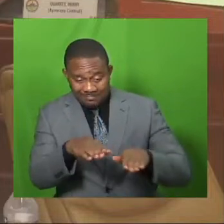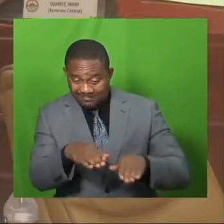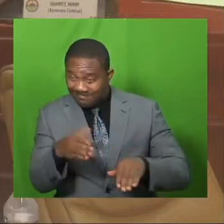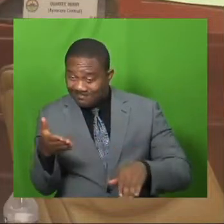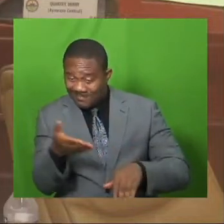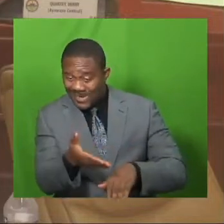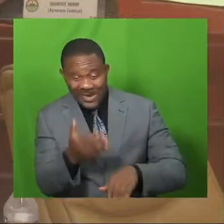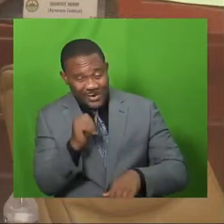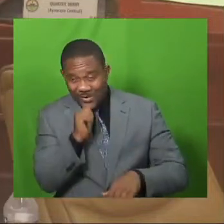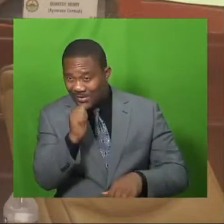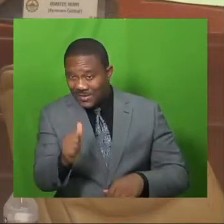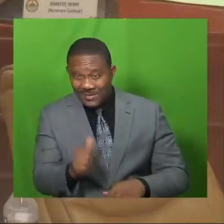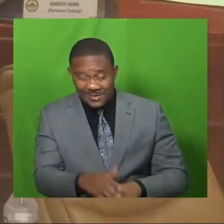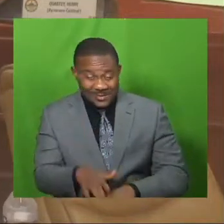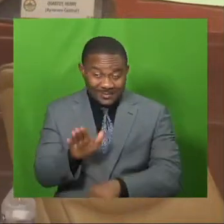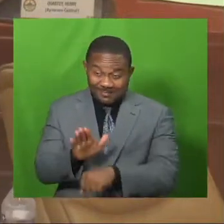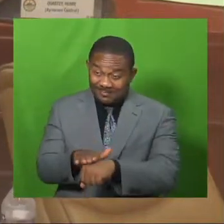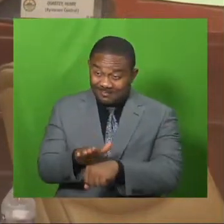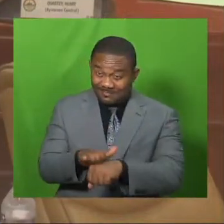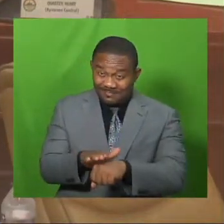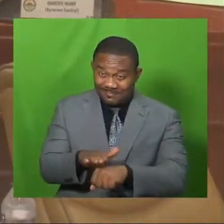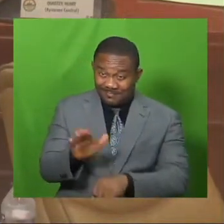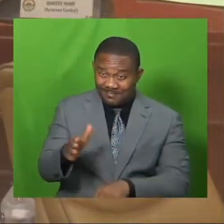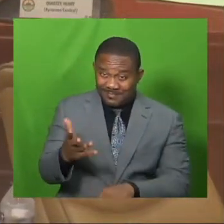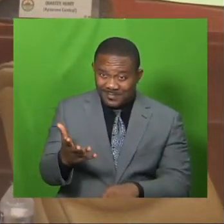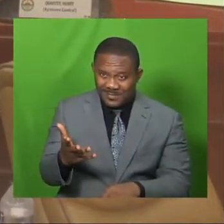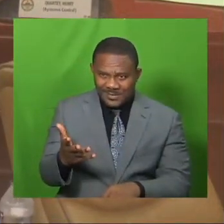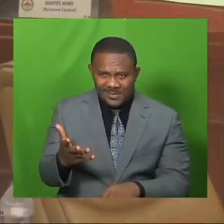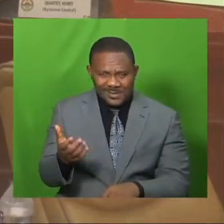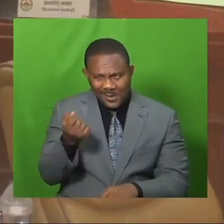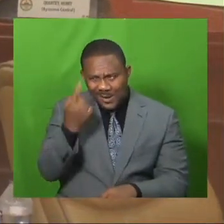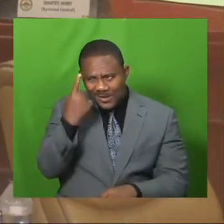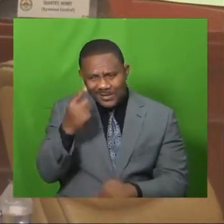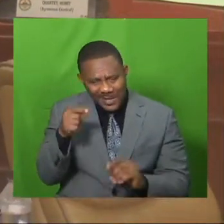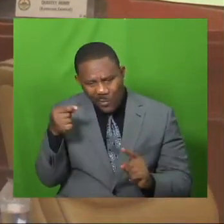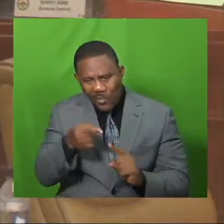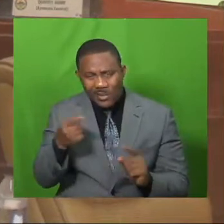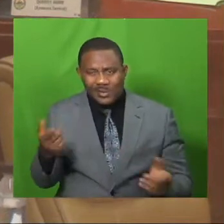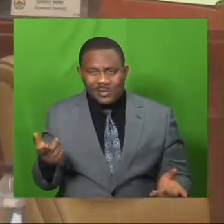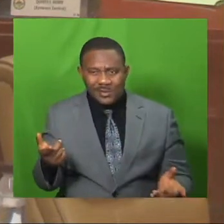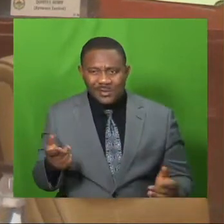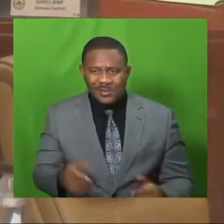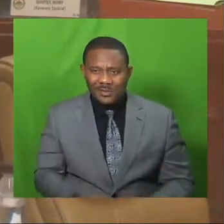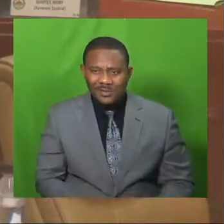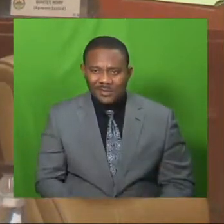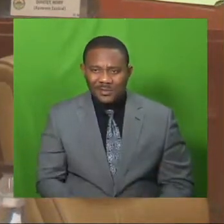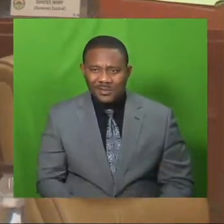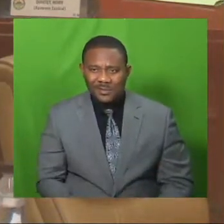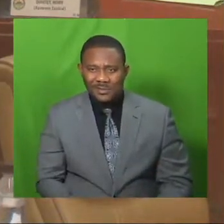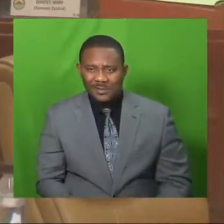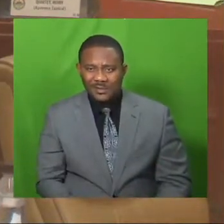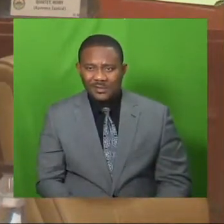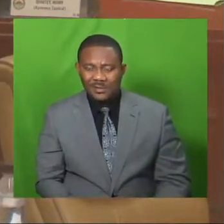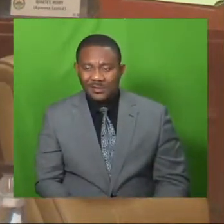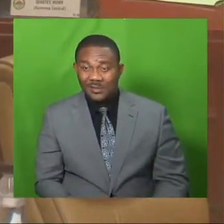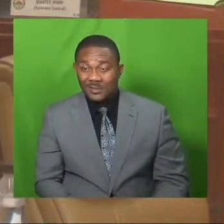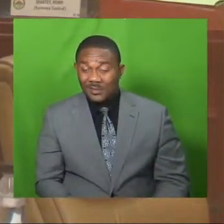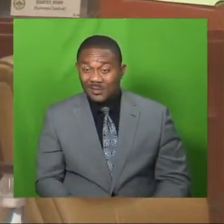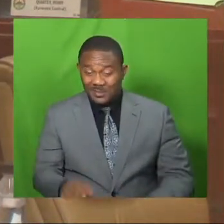brothers on the other side of the aisle to come to terms with that. The nation is not in a